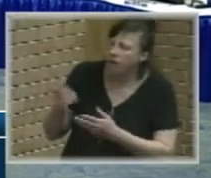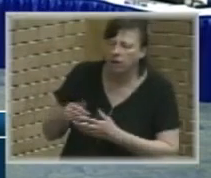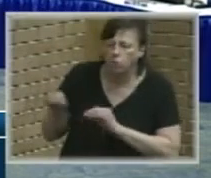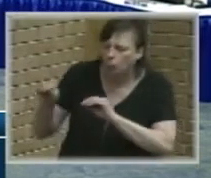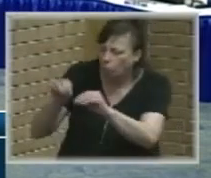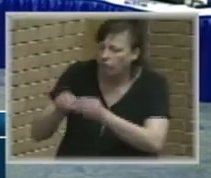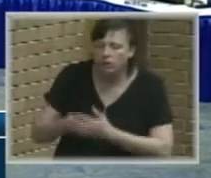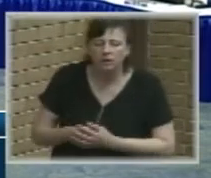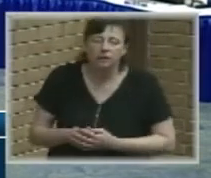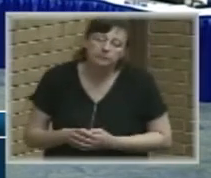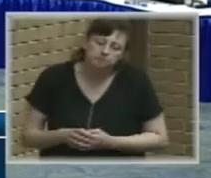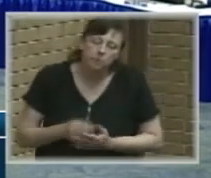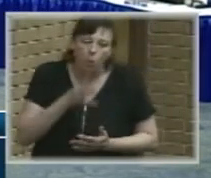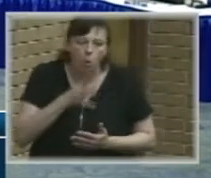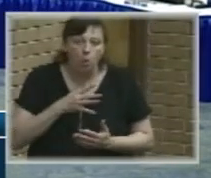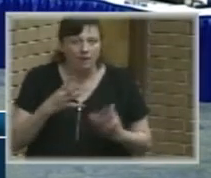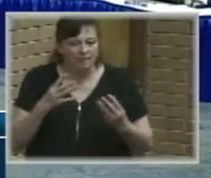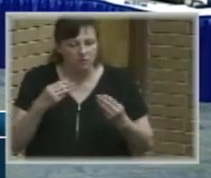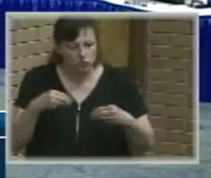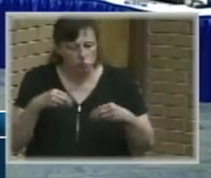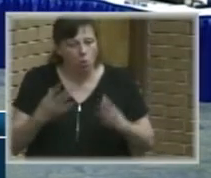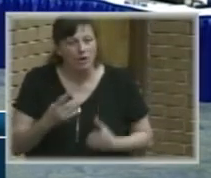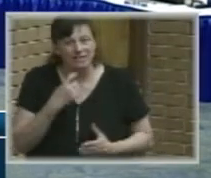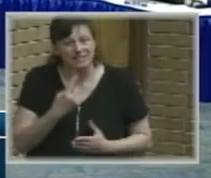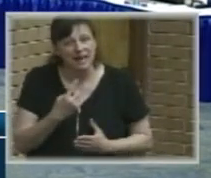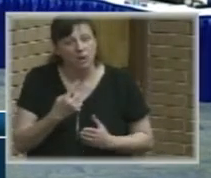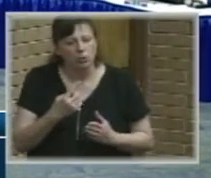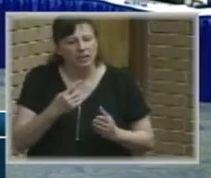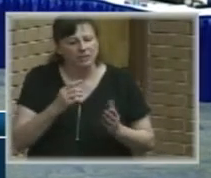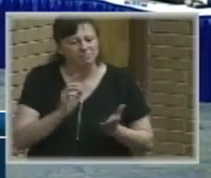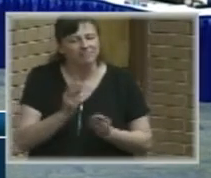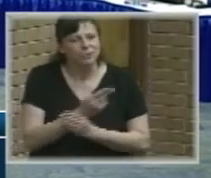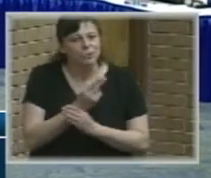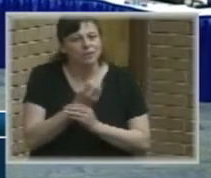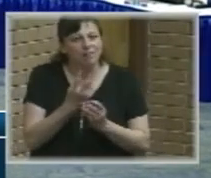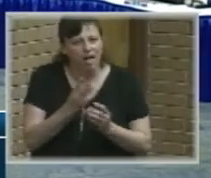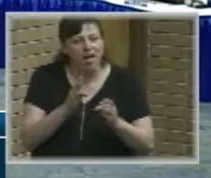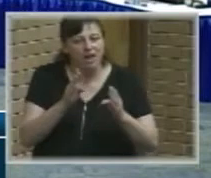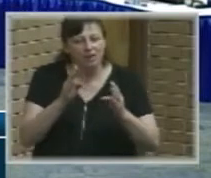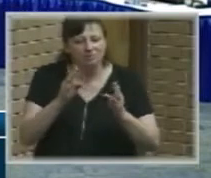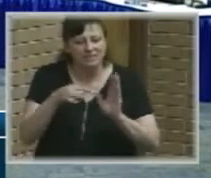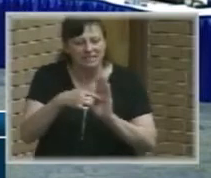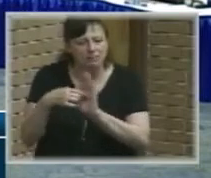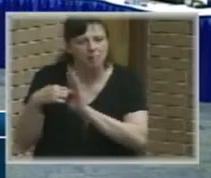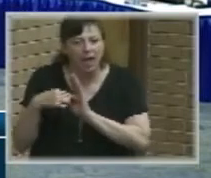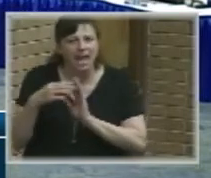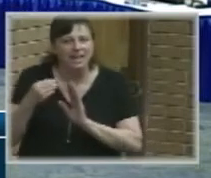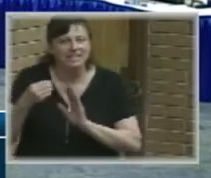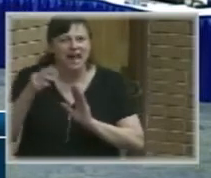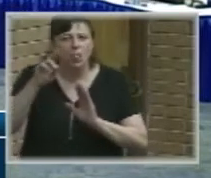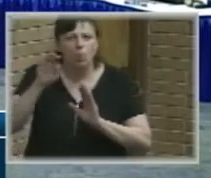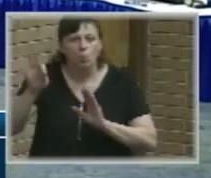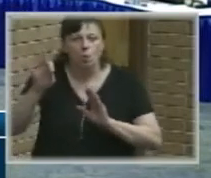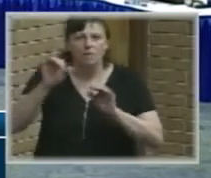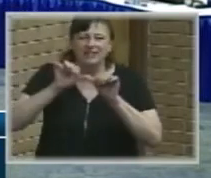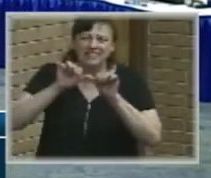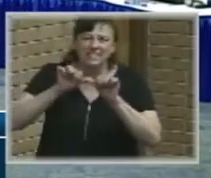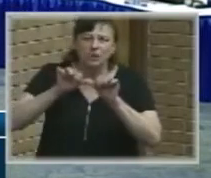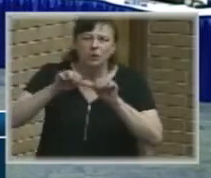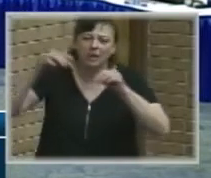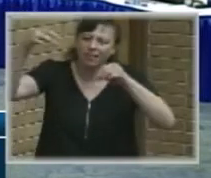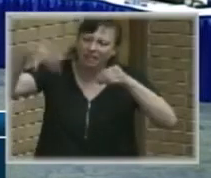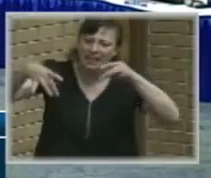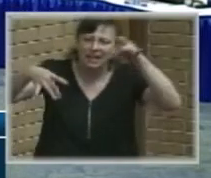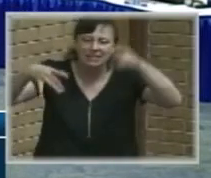she said, "Because we spend a lot of time on our displays and the roof continually leaks, and we've complained to the